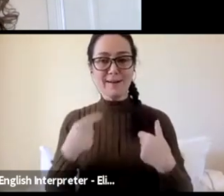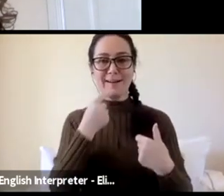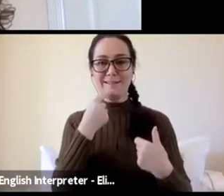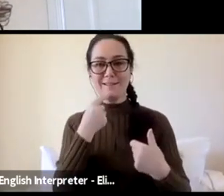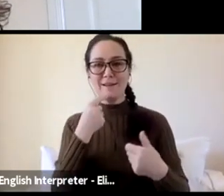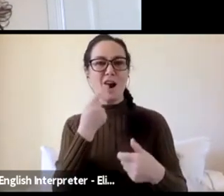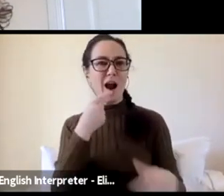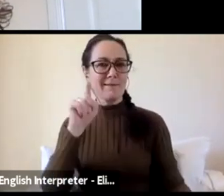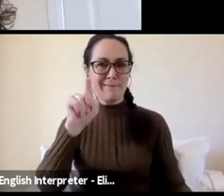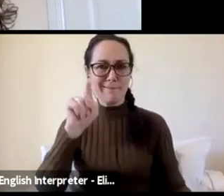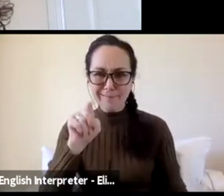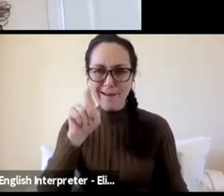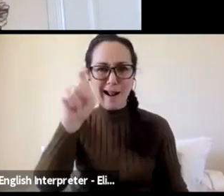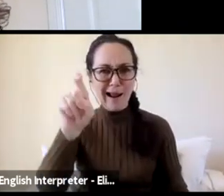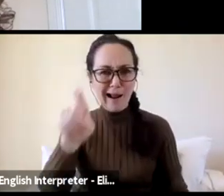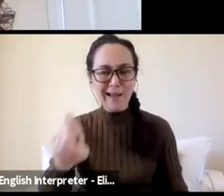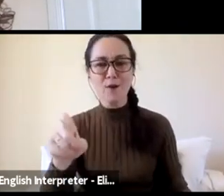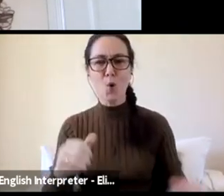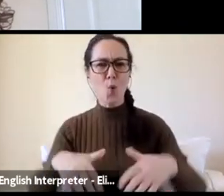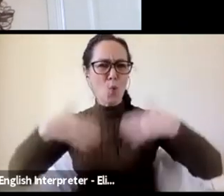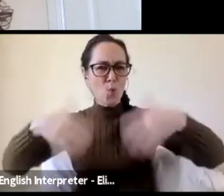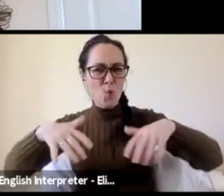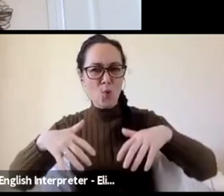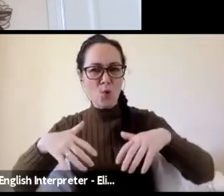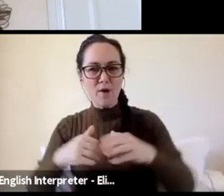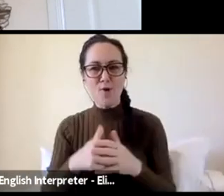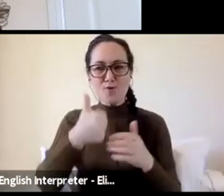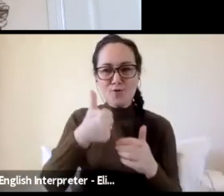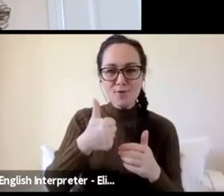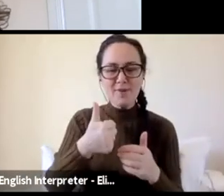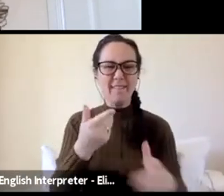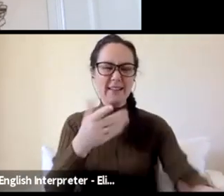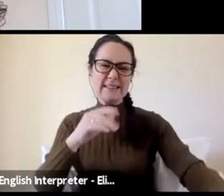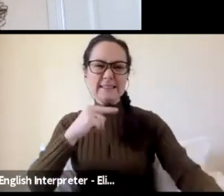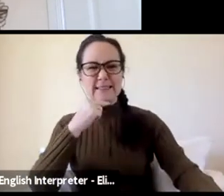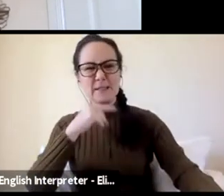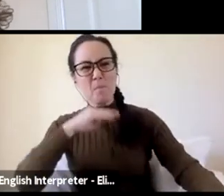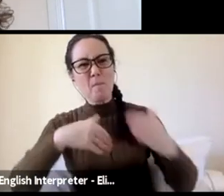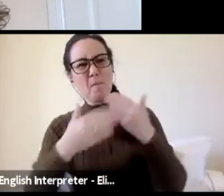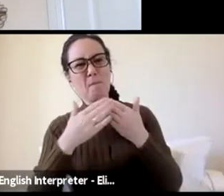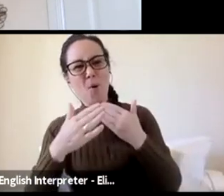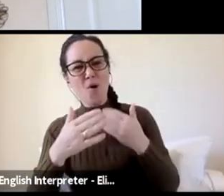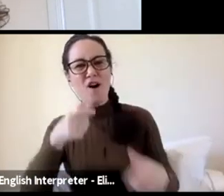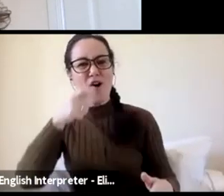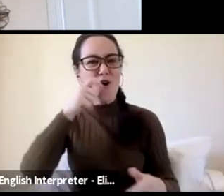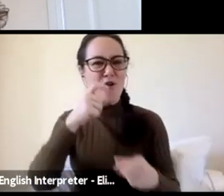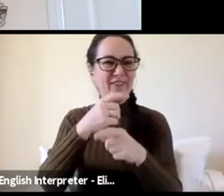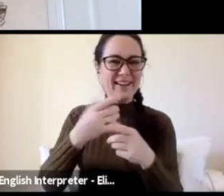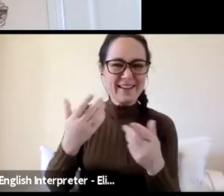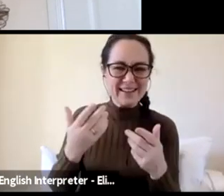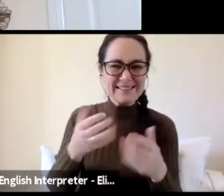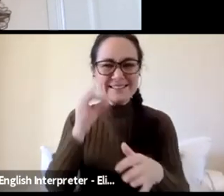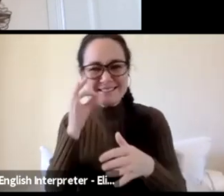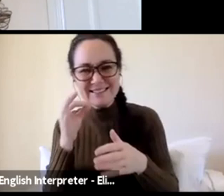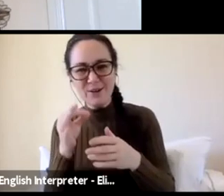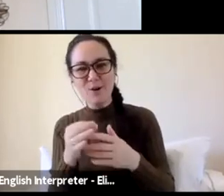exclamation mark. So really super, good. With enough tea or coffee, things will improve. Well, I can see that one zooming ahead. I've been better, and I